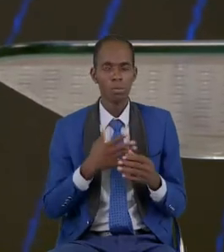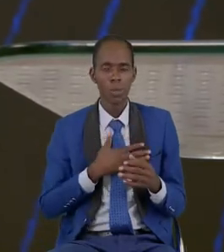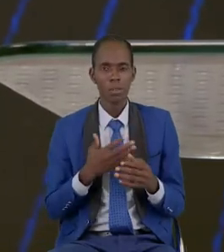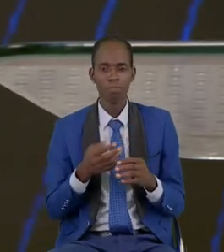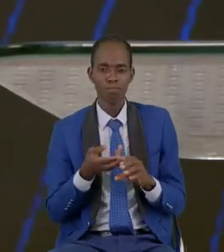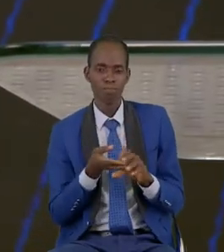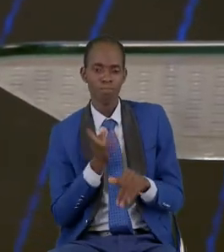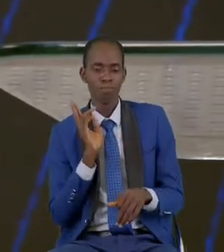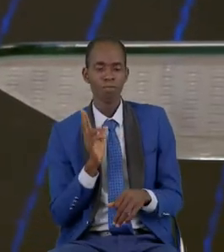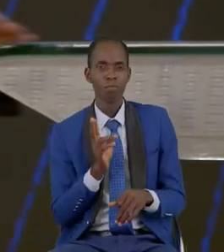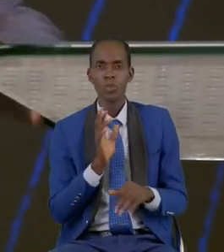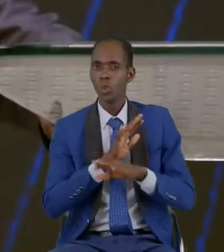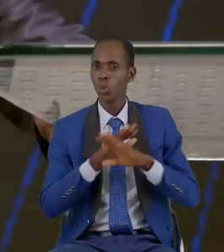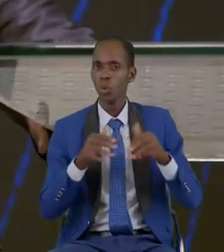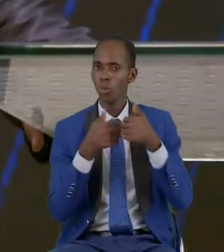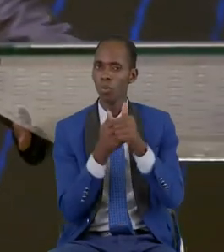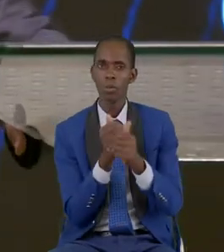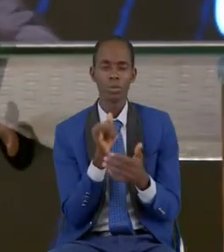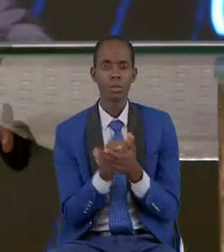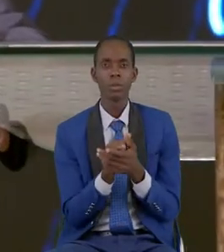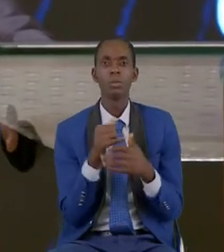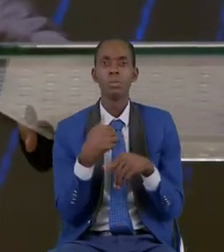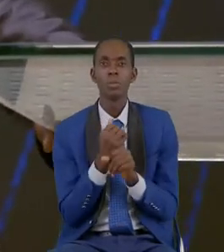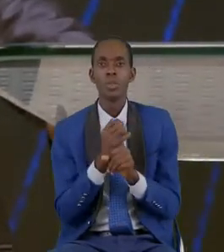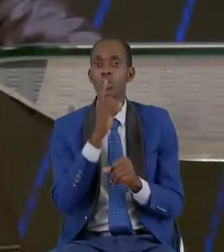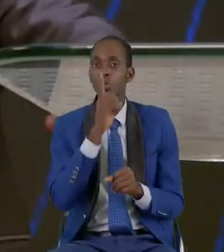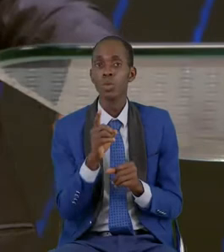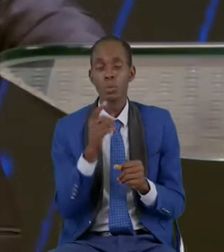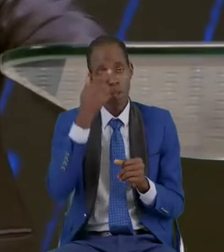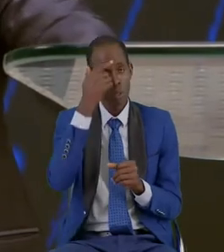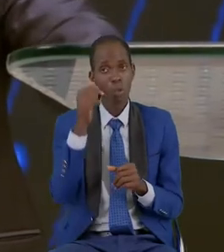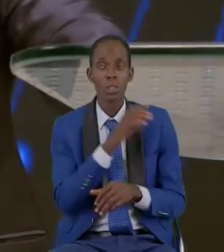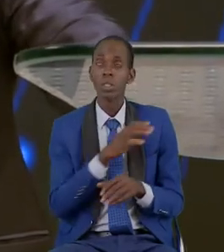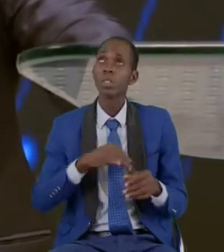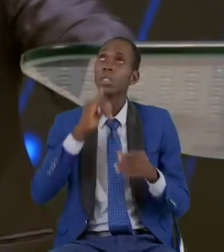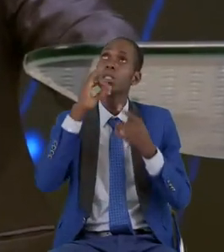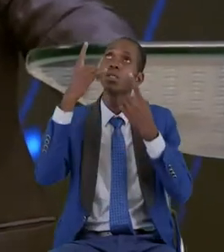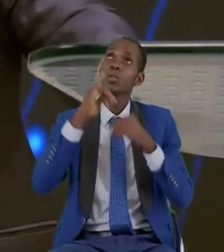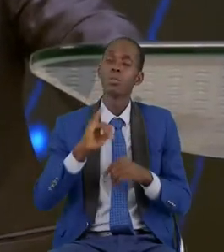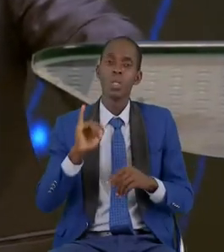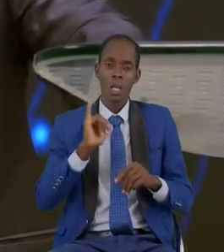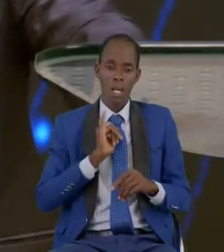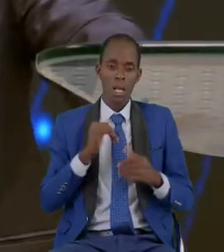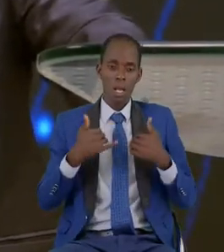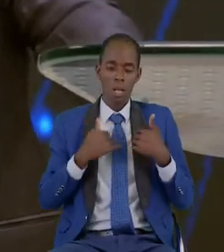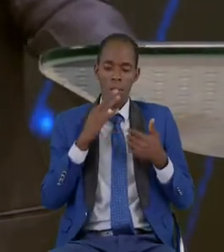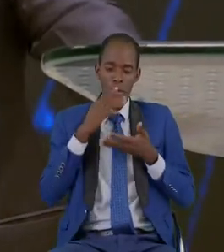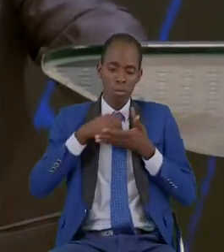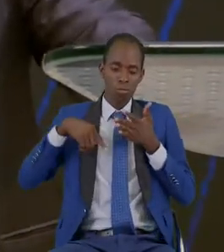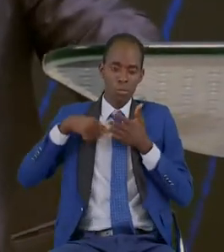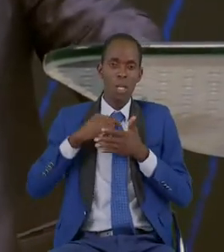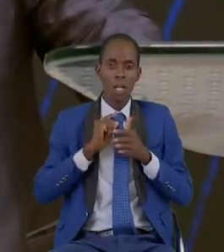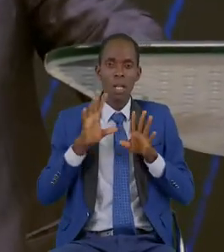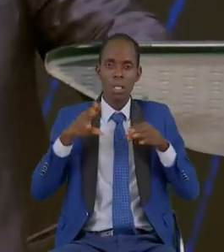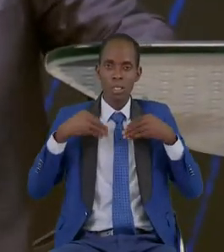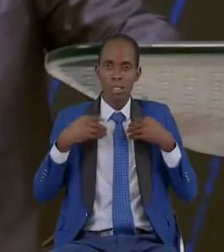Don't follow that. Make sure, because Christ is coming, I have been corrected and I'm taking the correction. Make